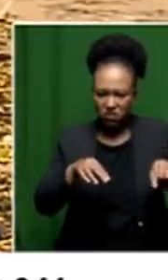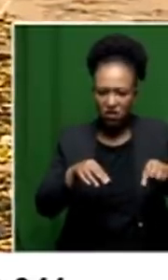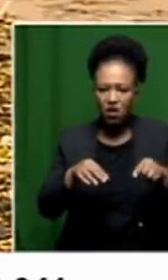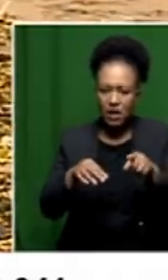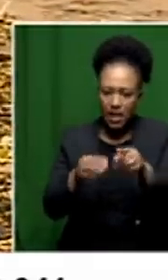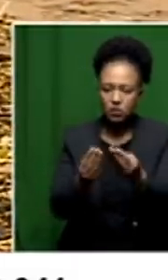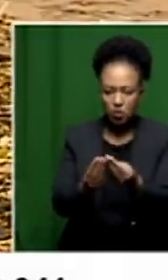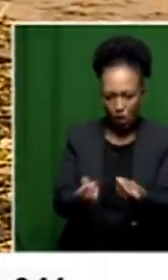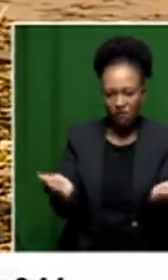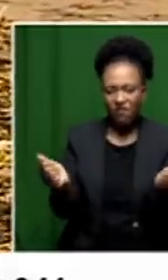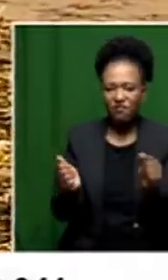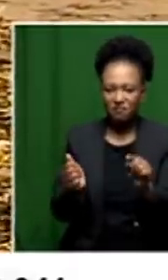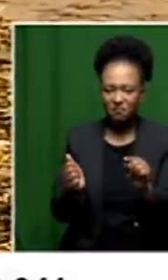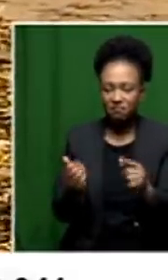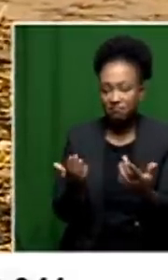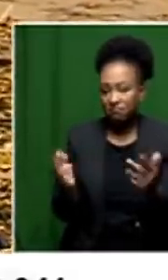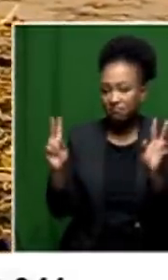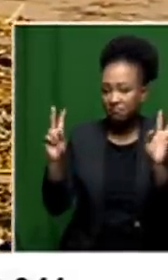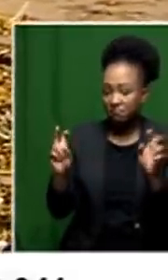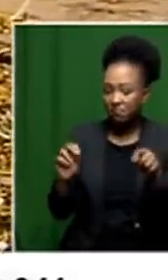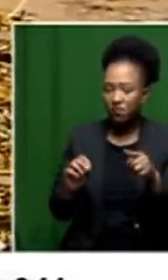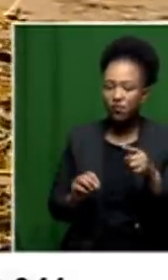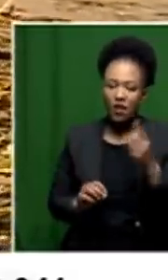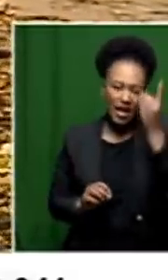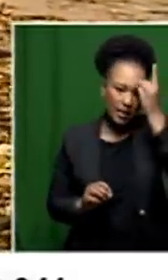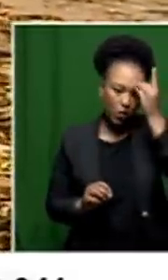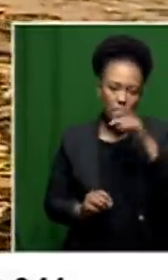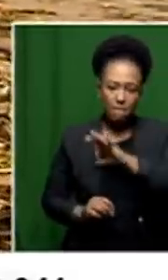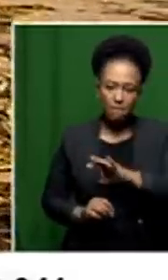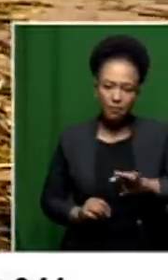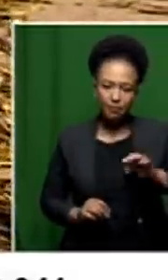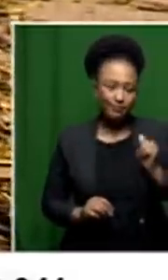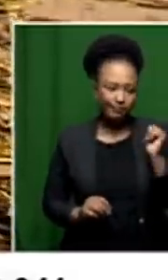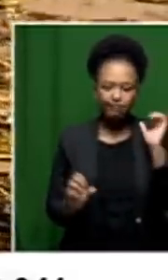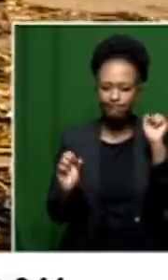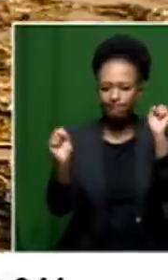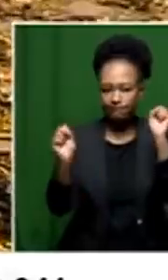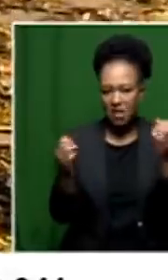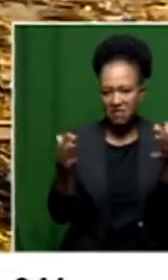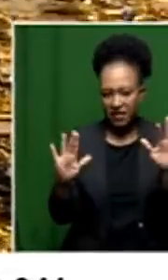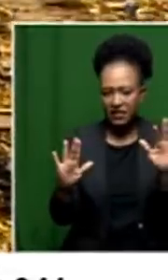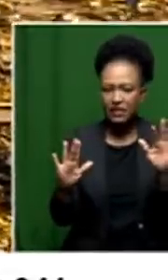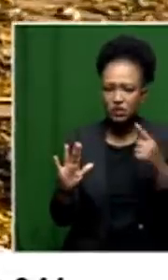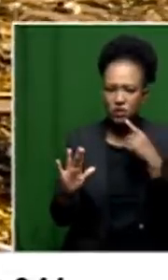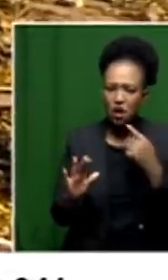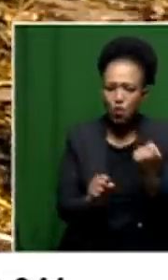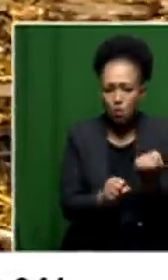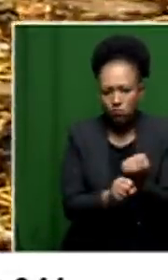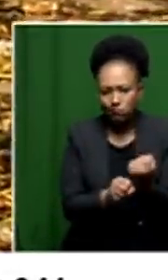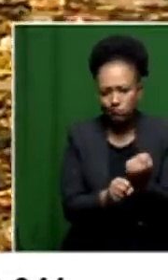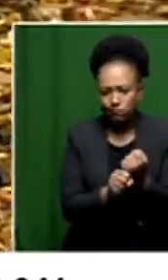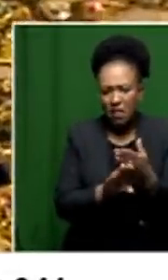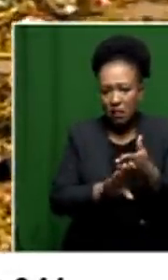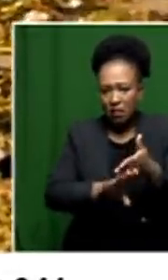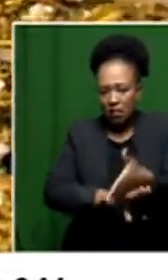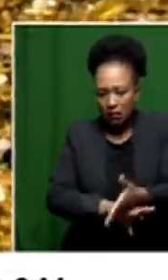be addressed. And that's the issue that the eThekwini mayor spoke about yesterday, saying that they are working tirelessly to